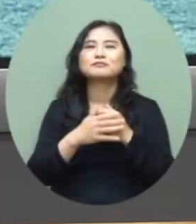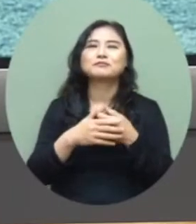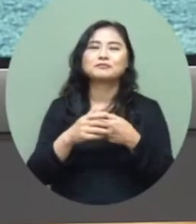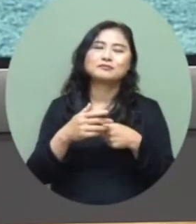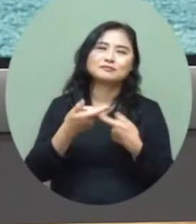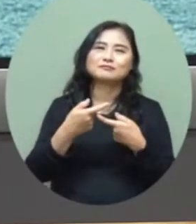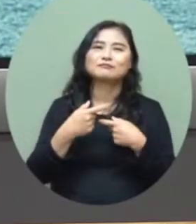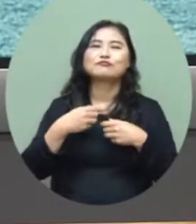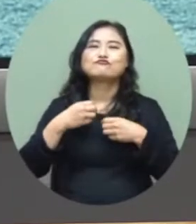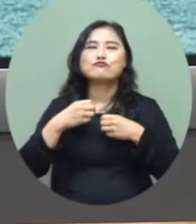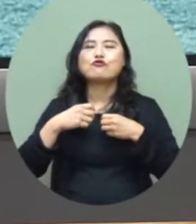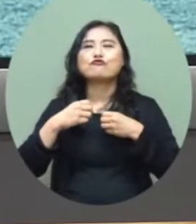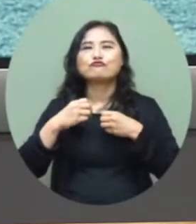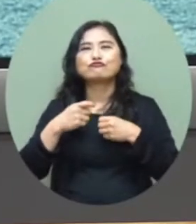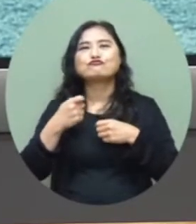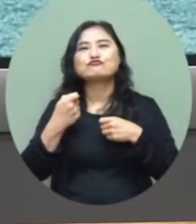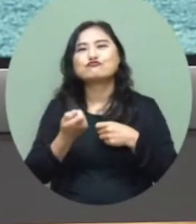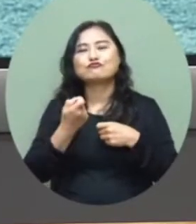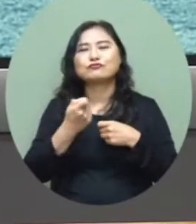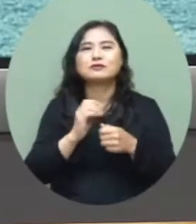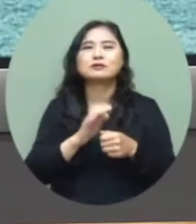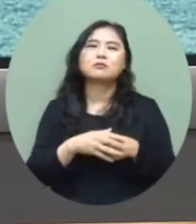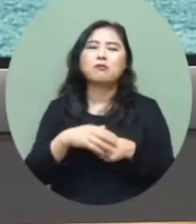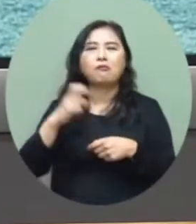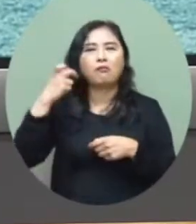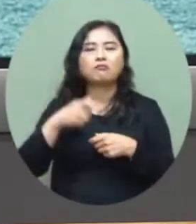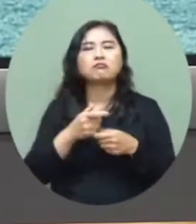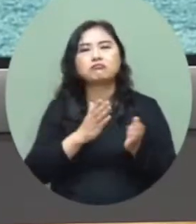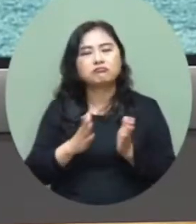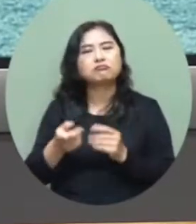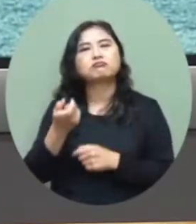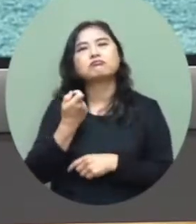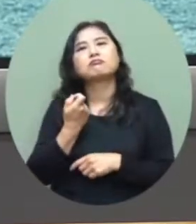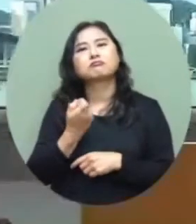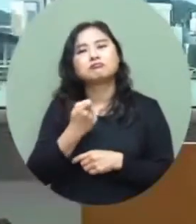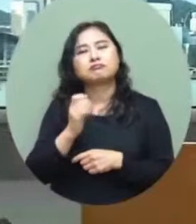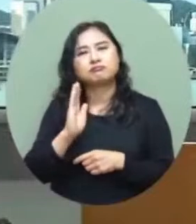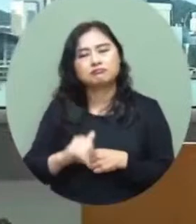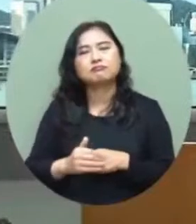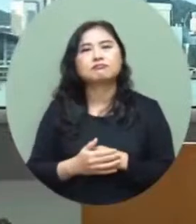else to distract them, it can be smoothly done.